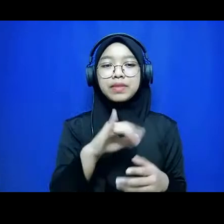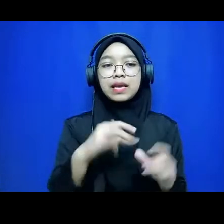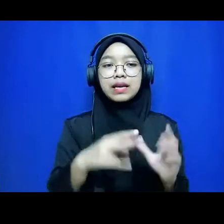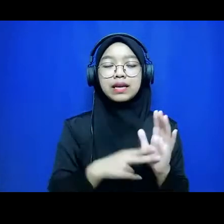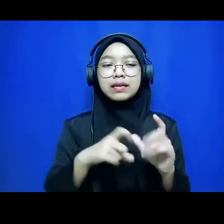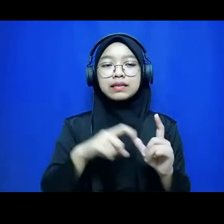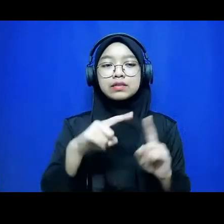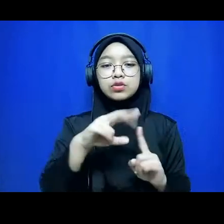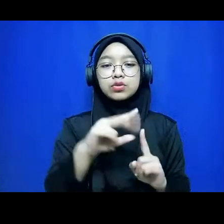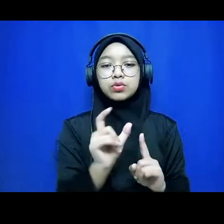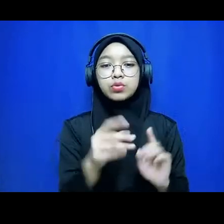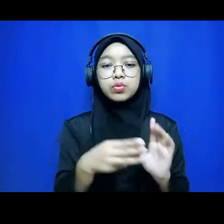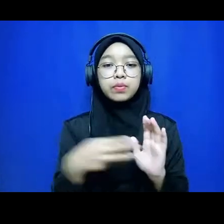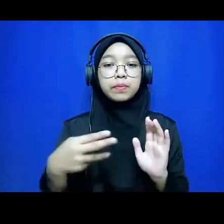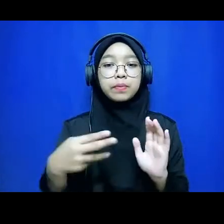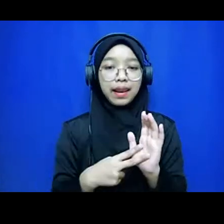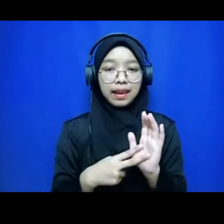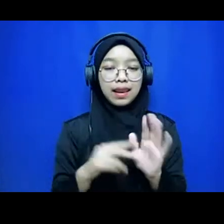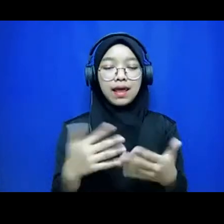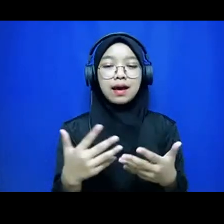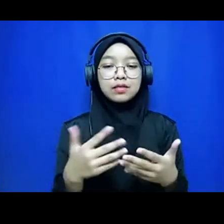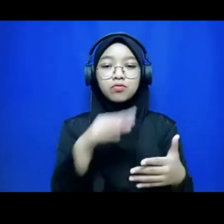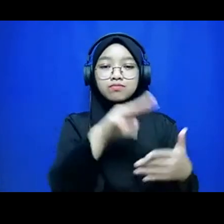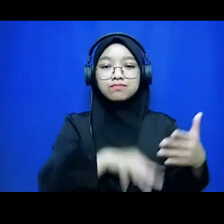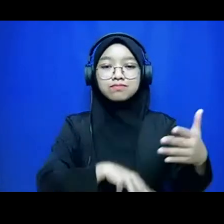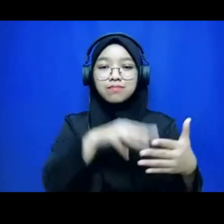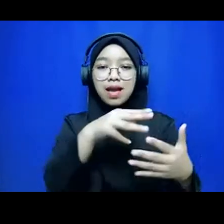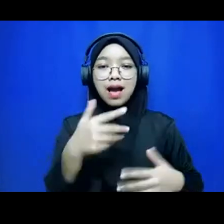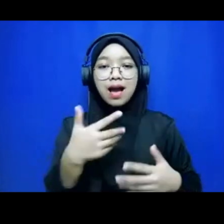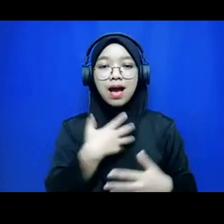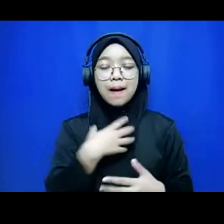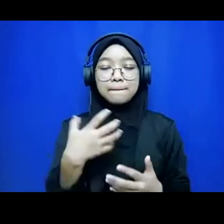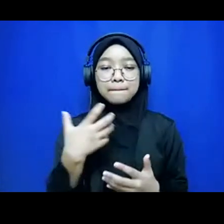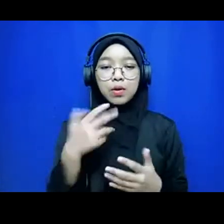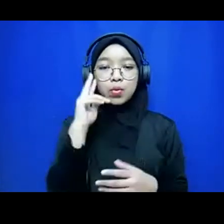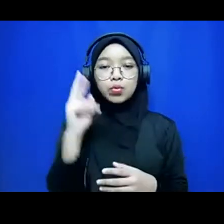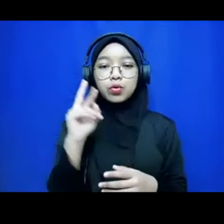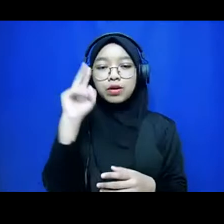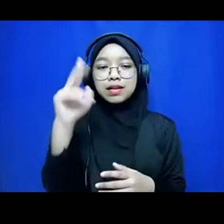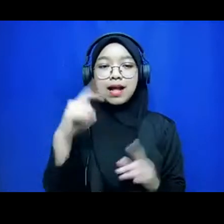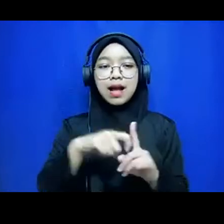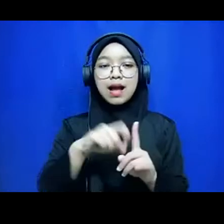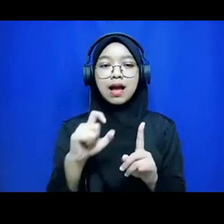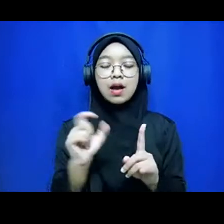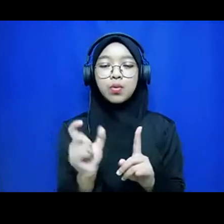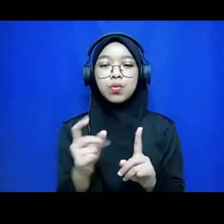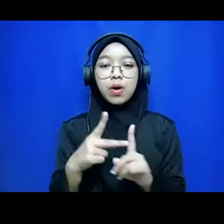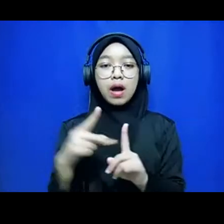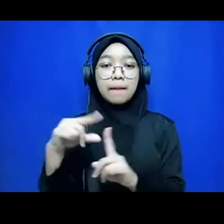the Bill of Criminal Procedural Code that's currently under discussion.